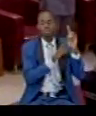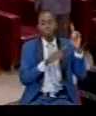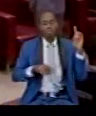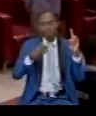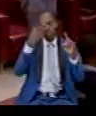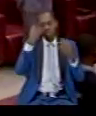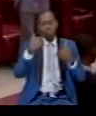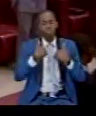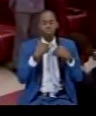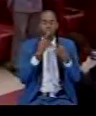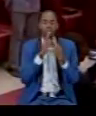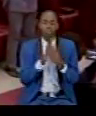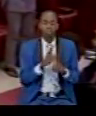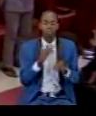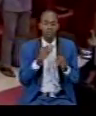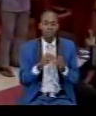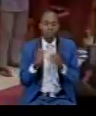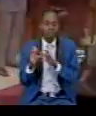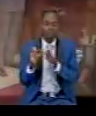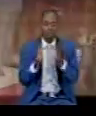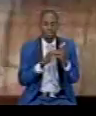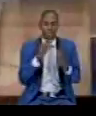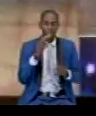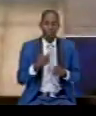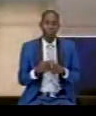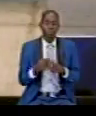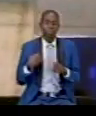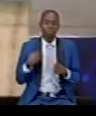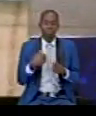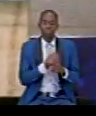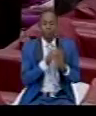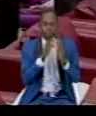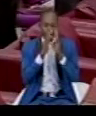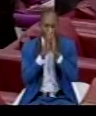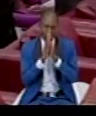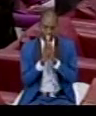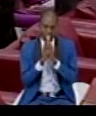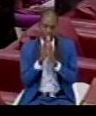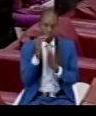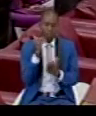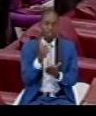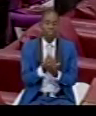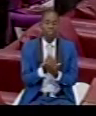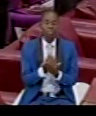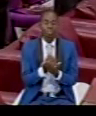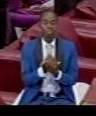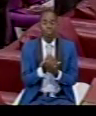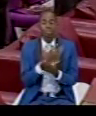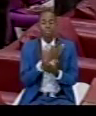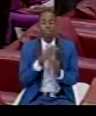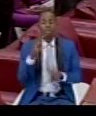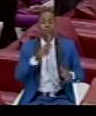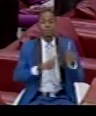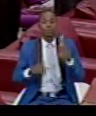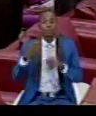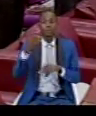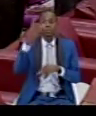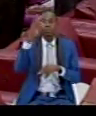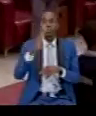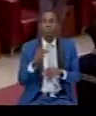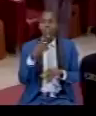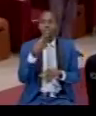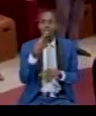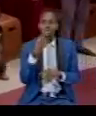know you have answered in Jesus name we pray and the people of God's